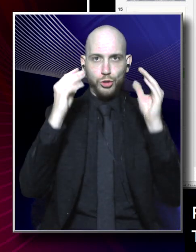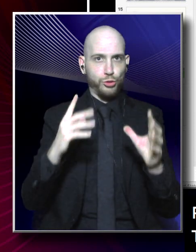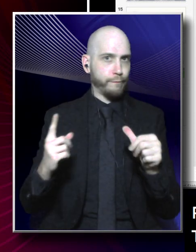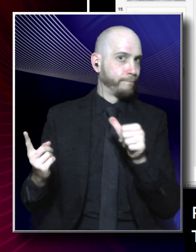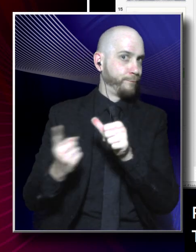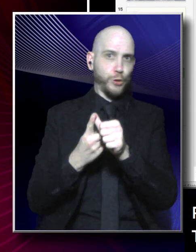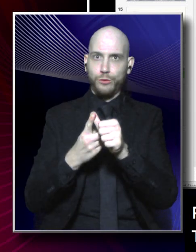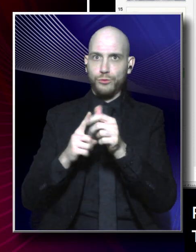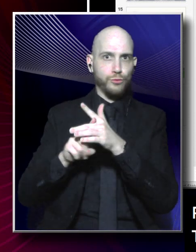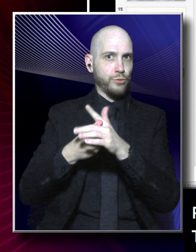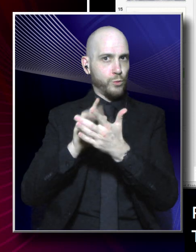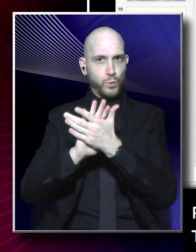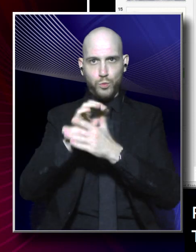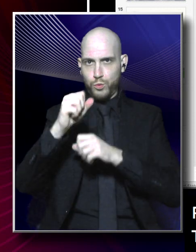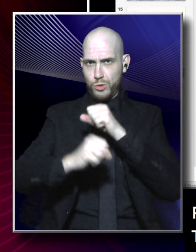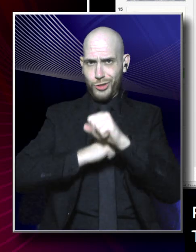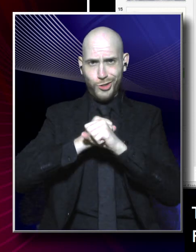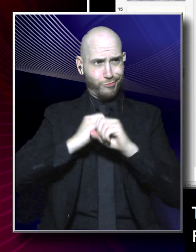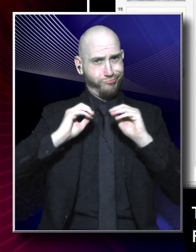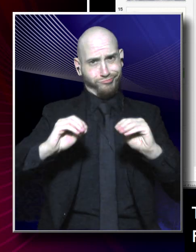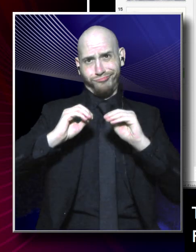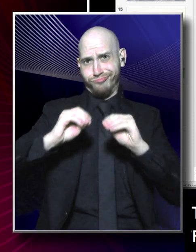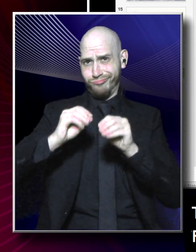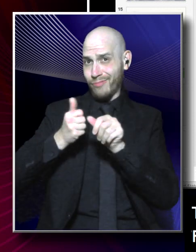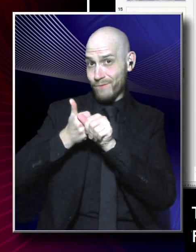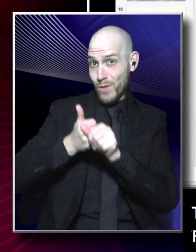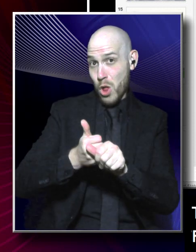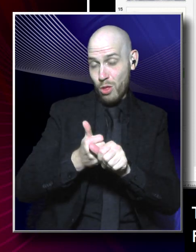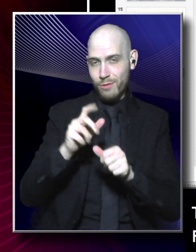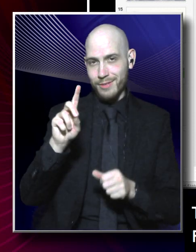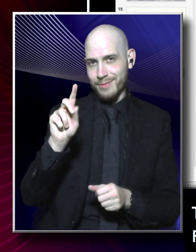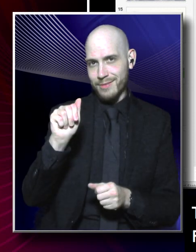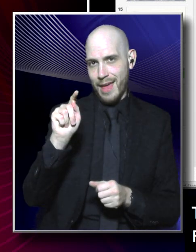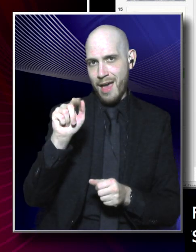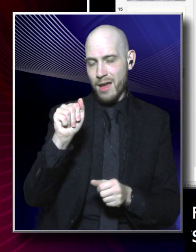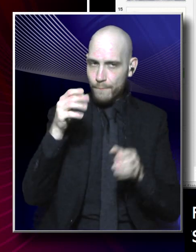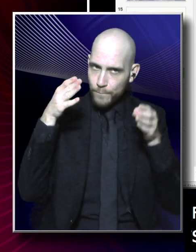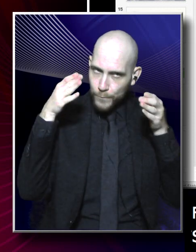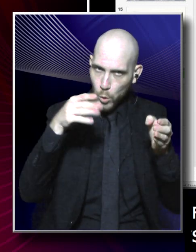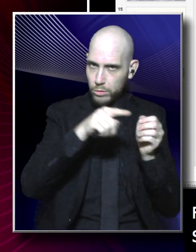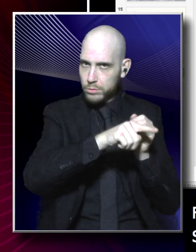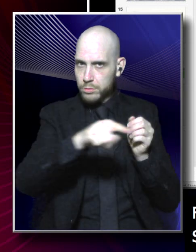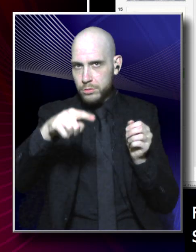instruction and using data to make sure to meet the kids where they're at and to focus on growth.